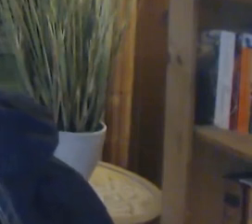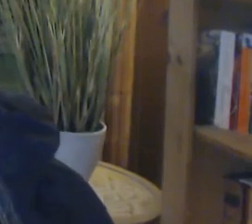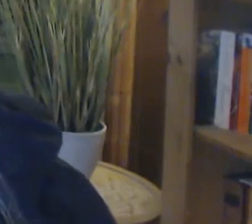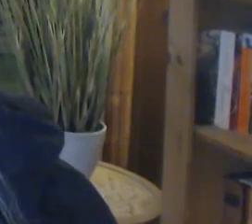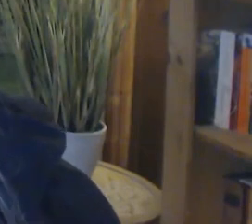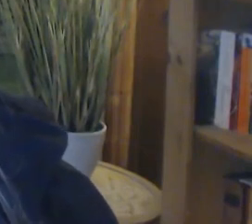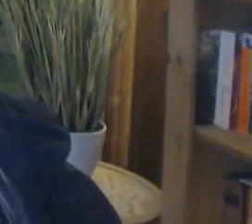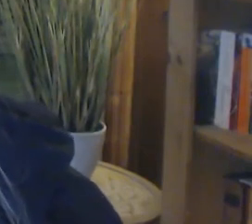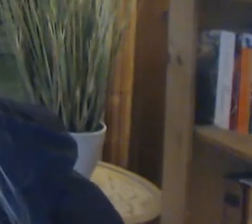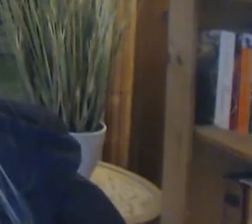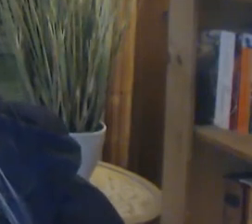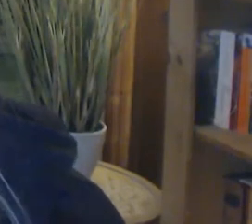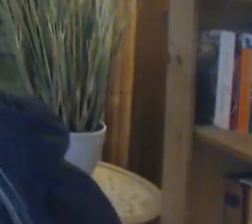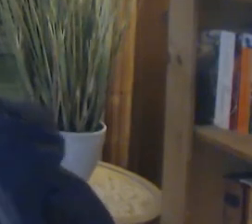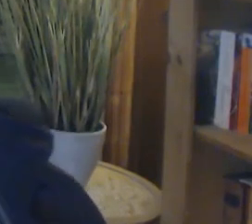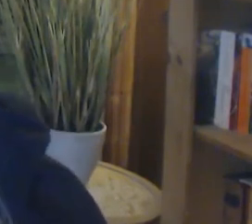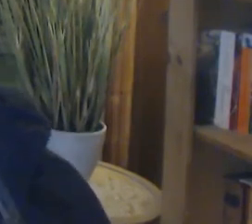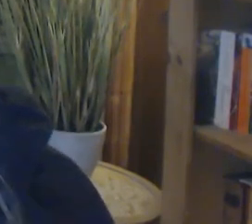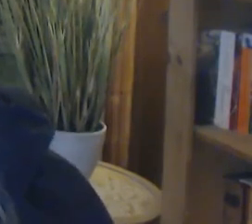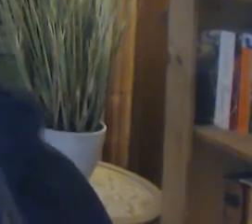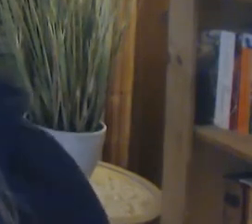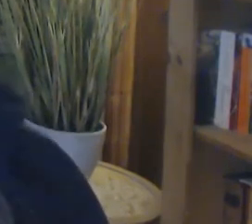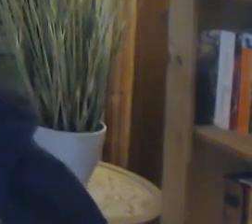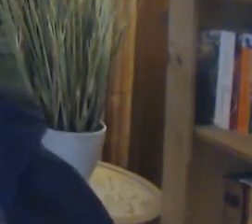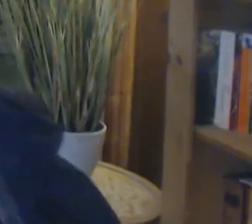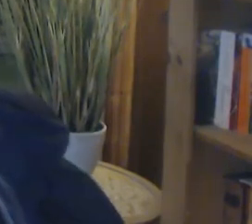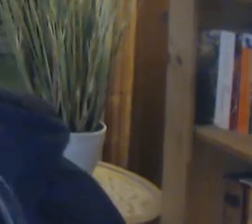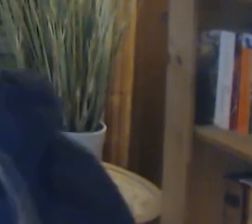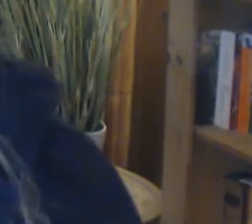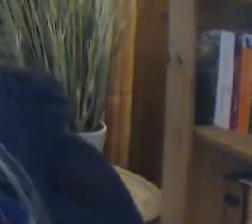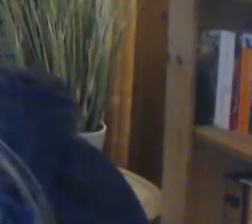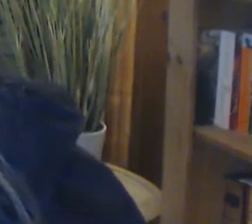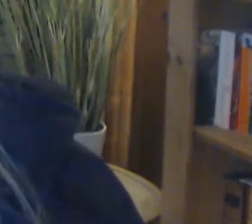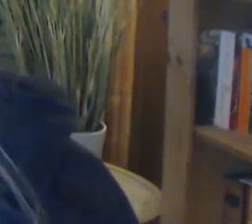on other platforms after the event. If you're doing this, please do use the hashtag